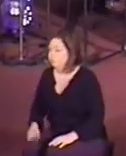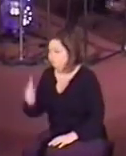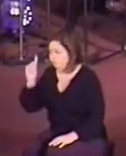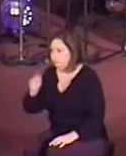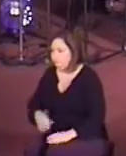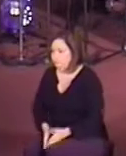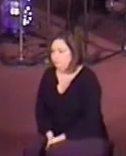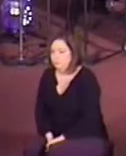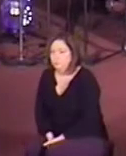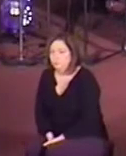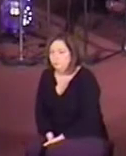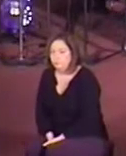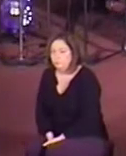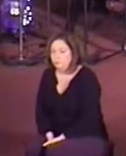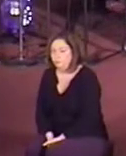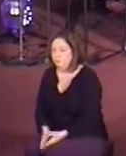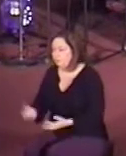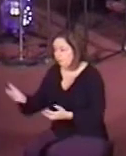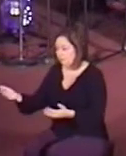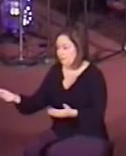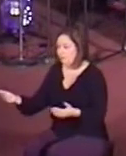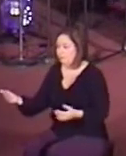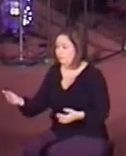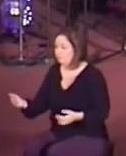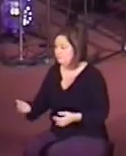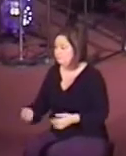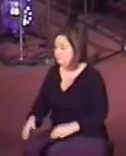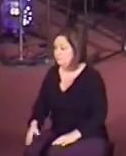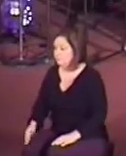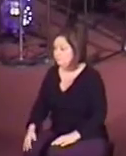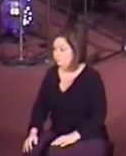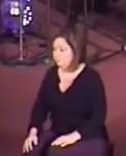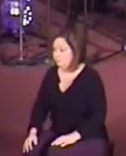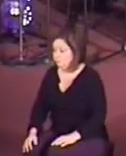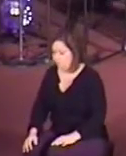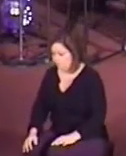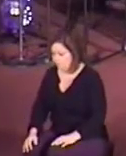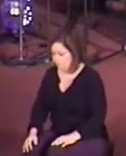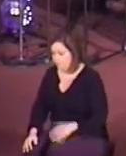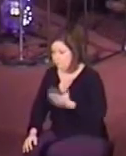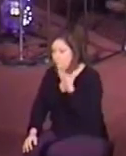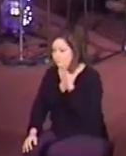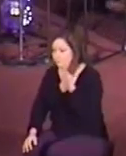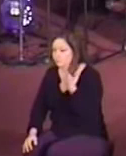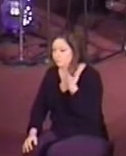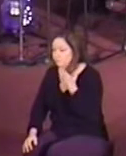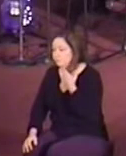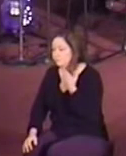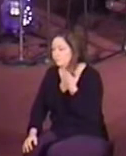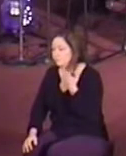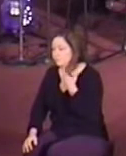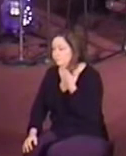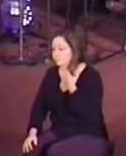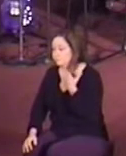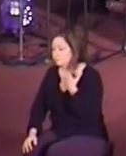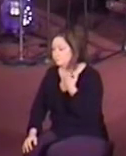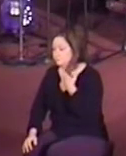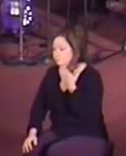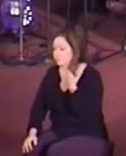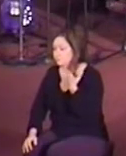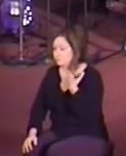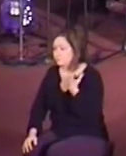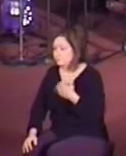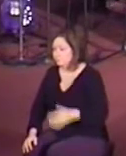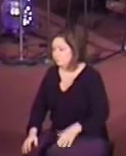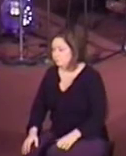magicians, he calls him in here, and he says, "Call in Belshazzar, because I know that the spirit of the holy